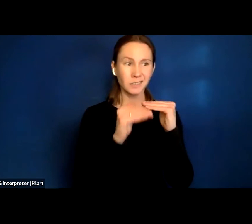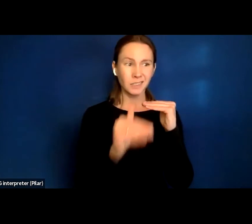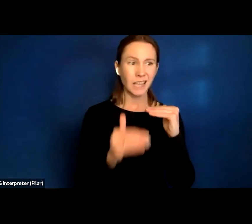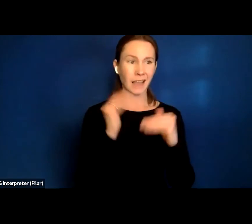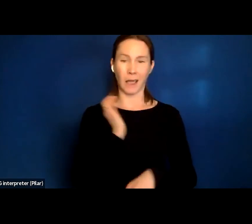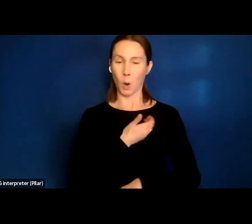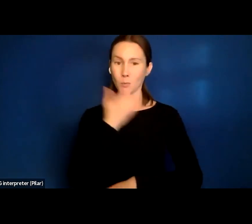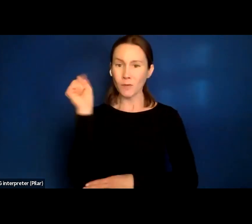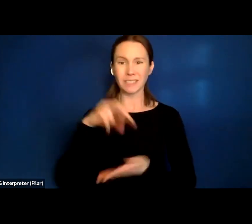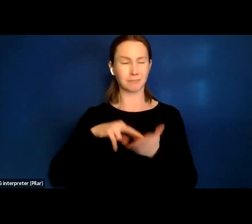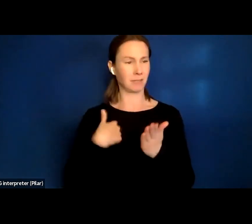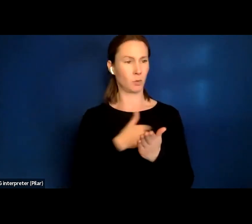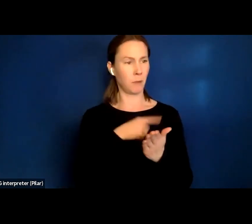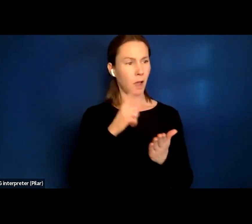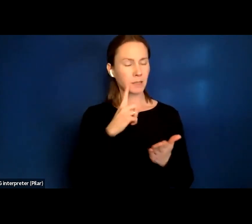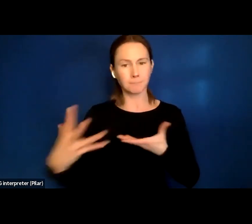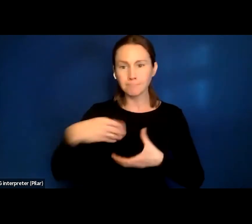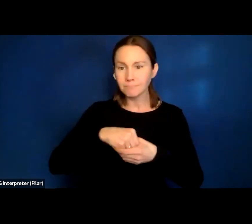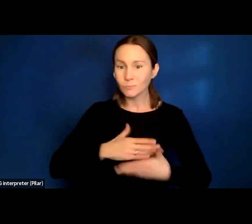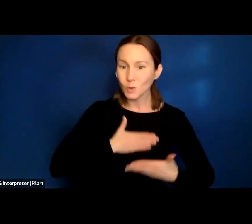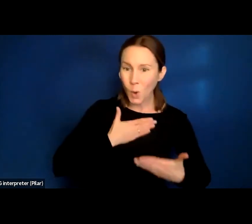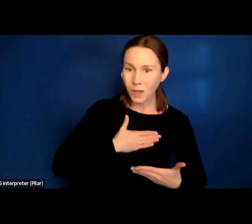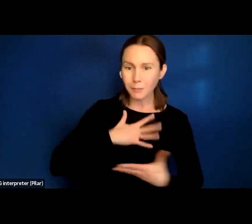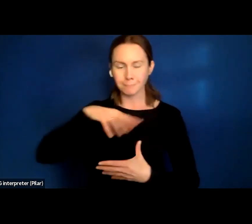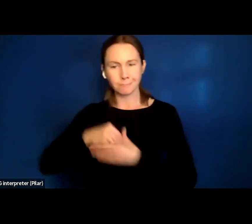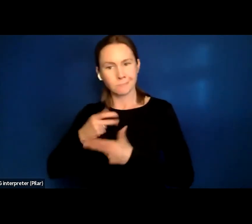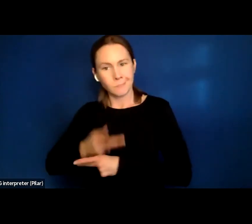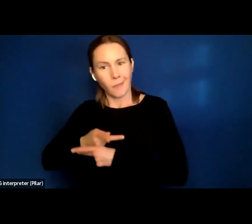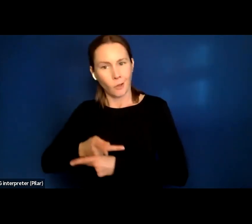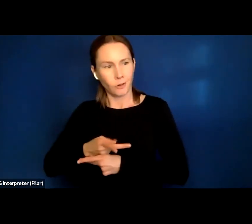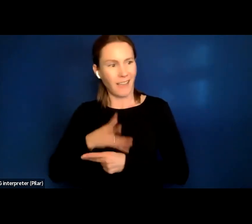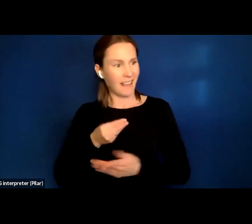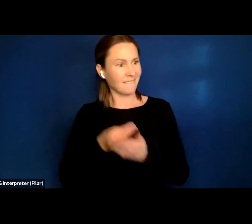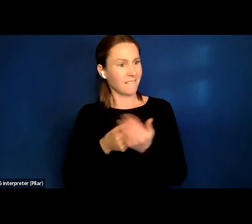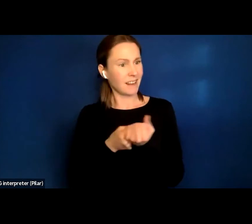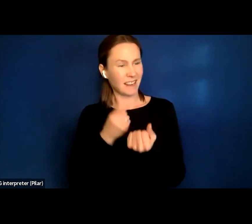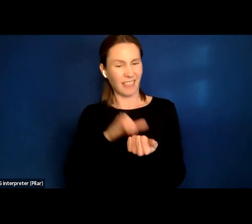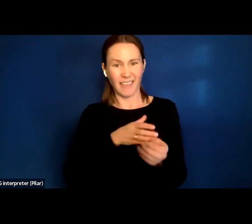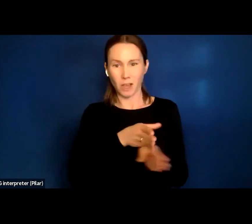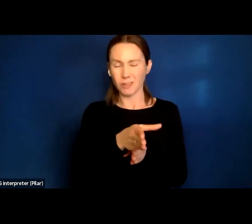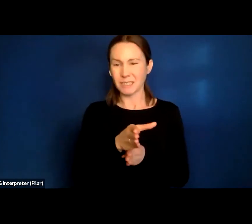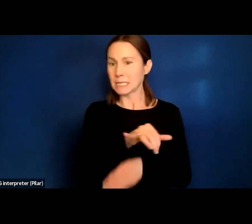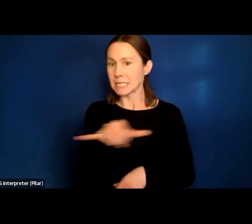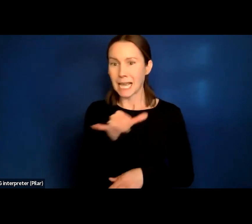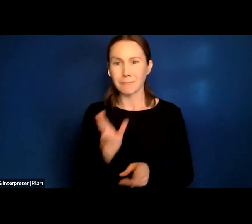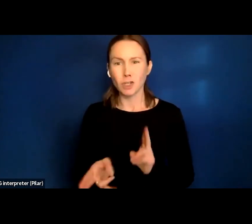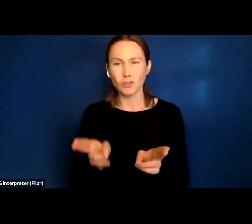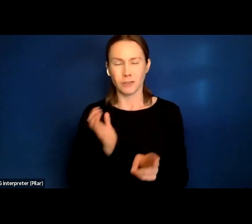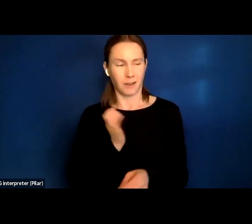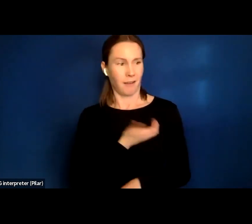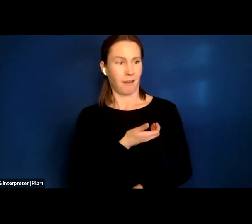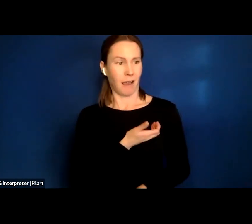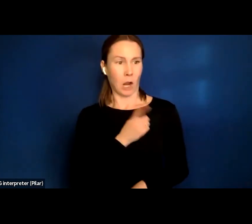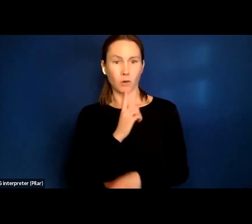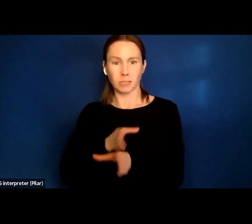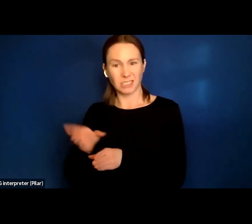and capacity for joy and care. And funding in these areas with the same urgency as our sector does in times of